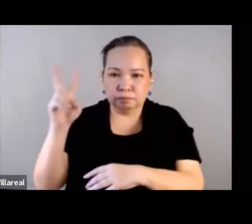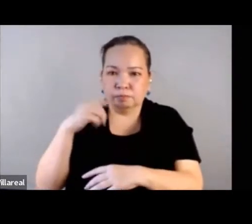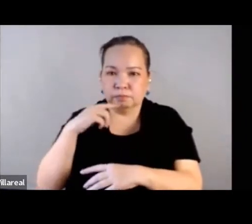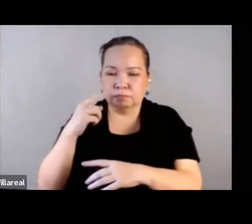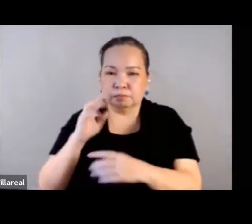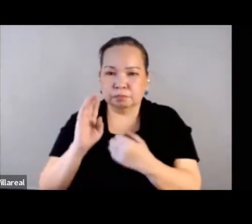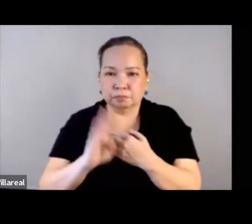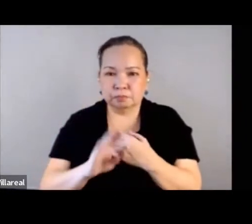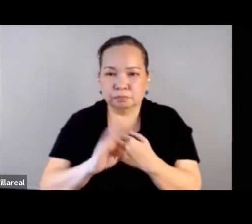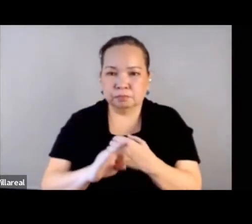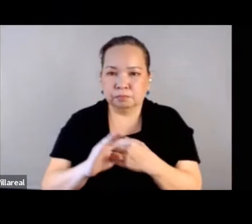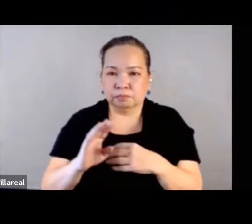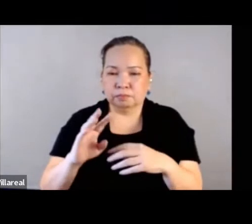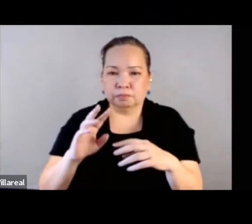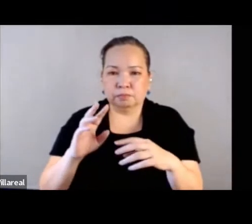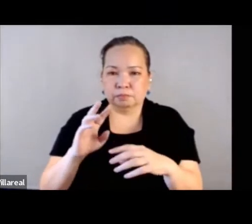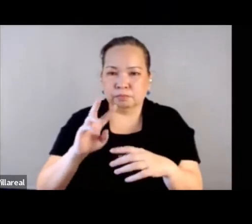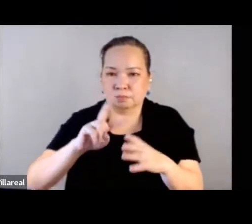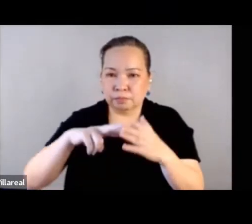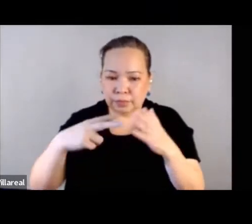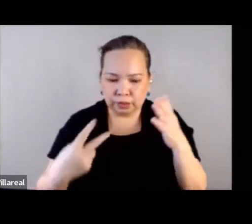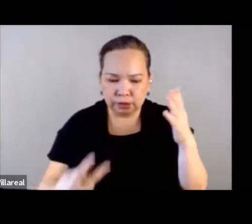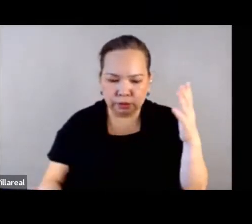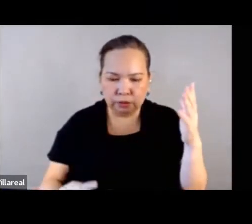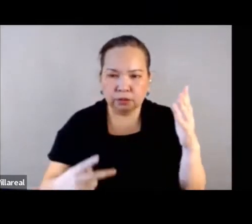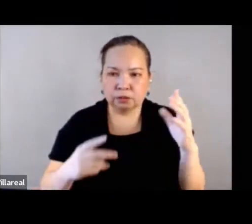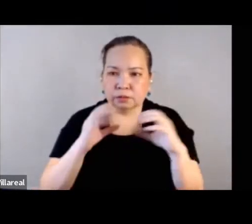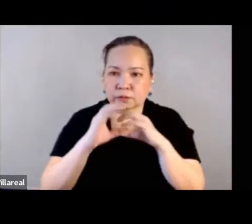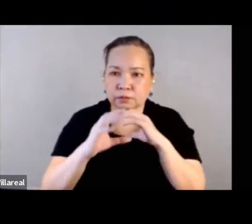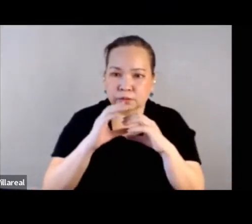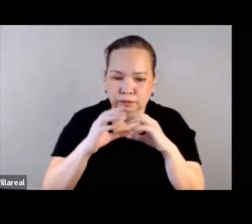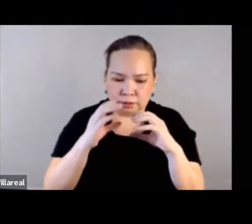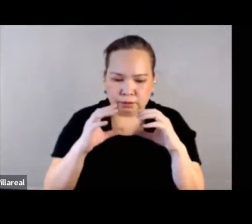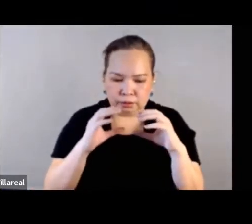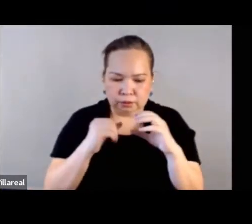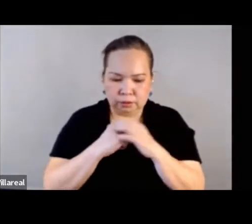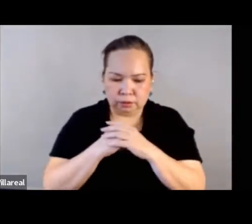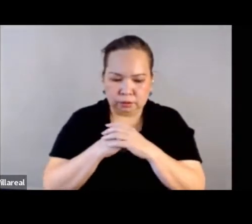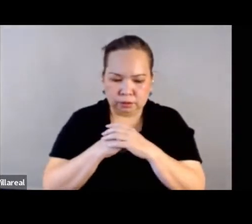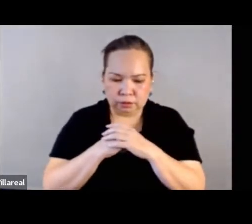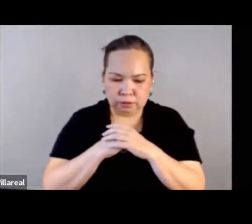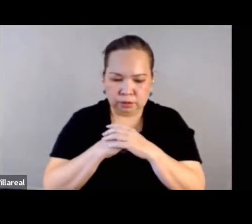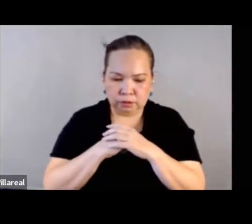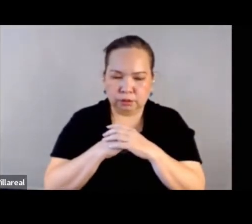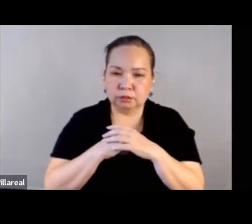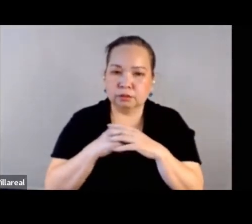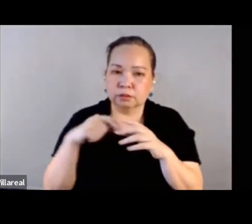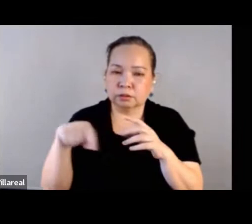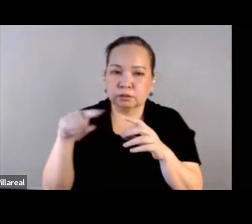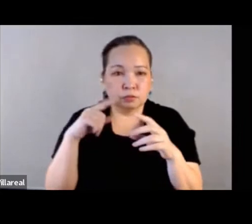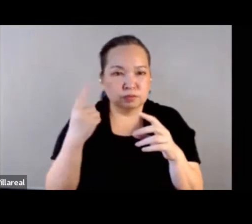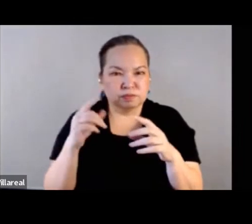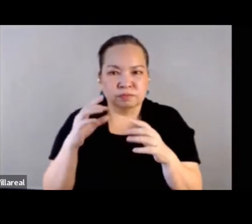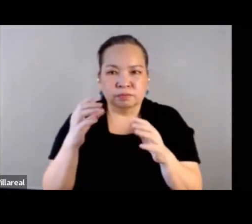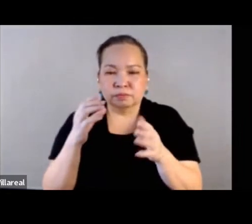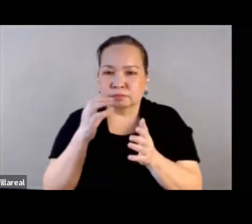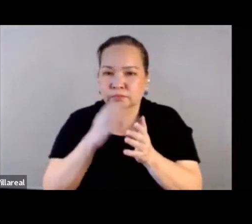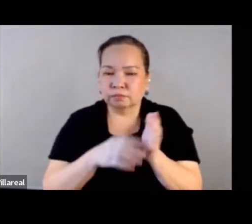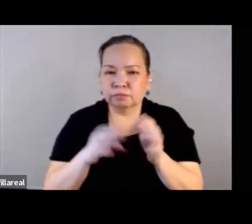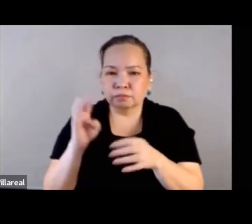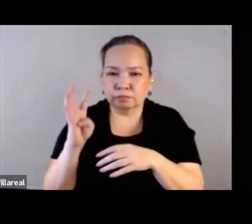bilingual mode of teaching. And while we say that the Section 4 of Republic